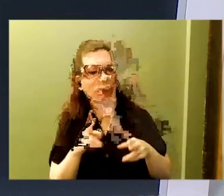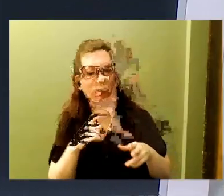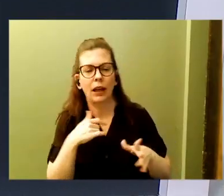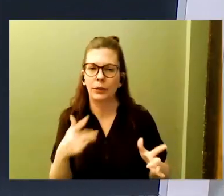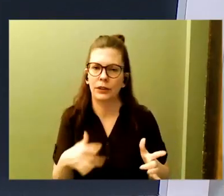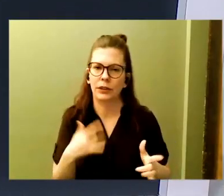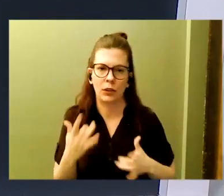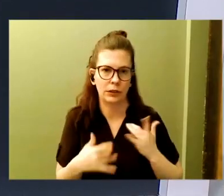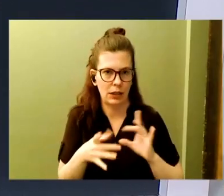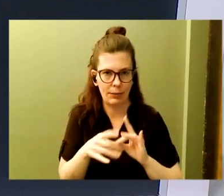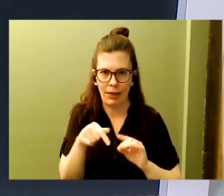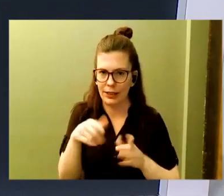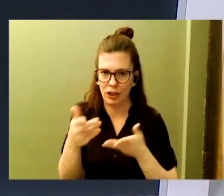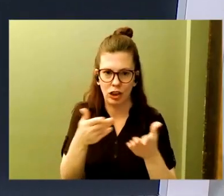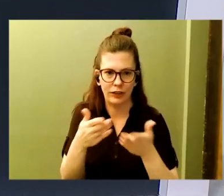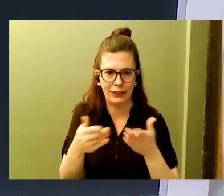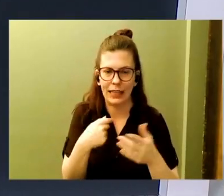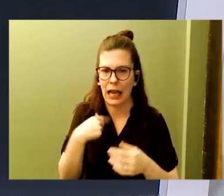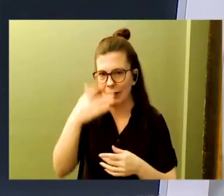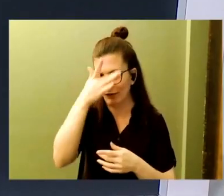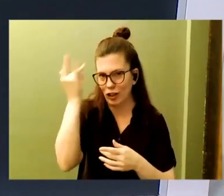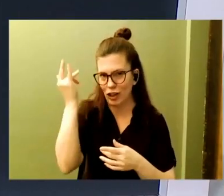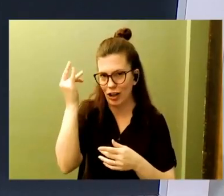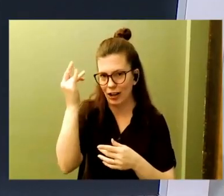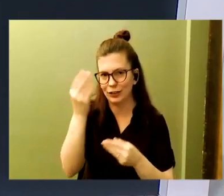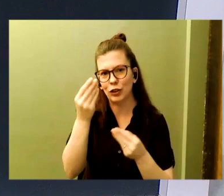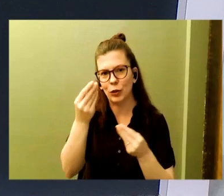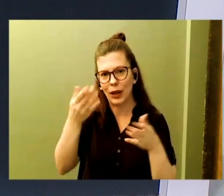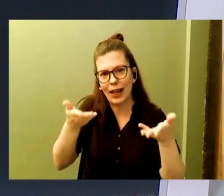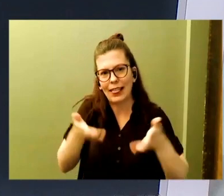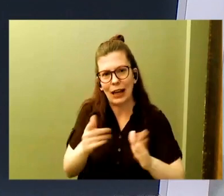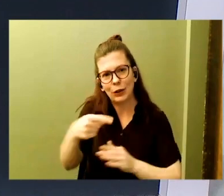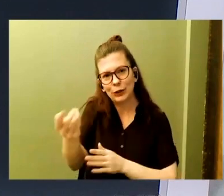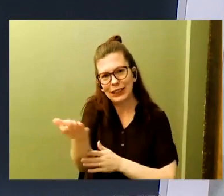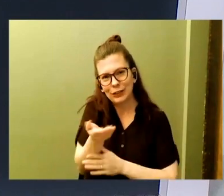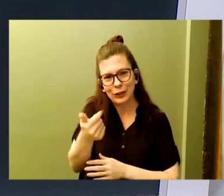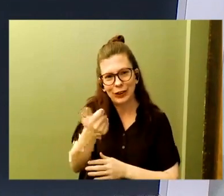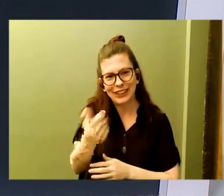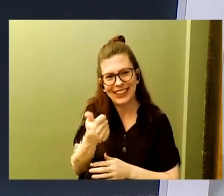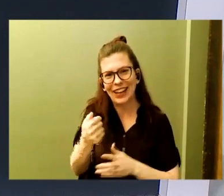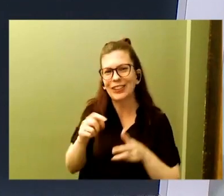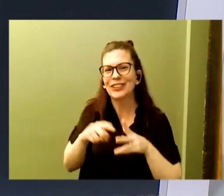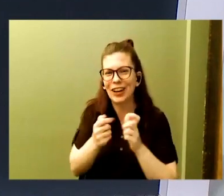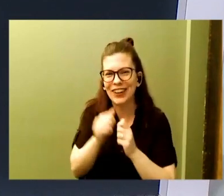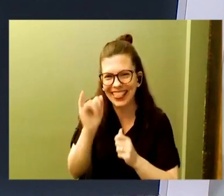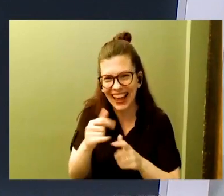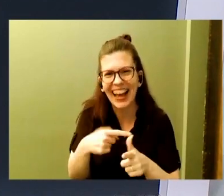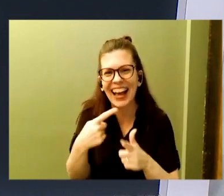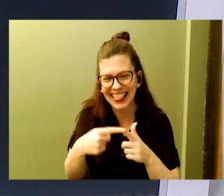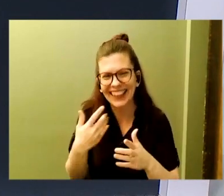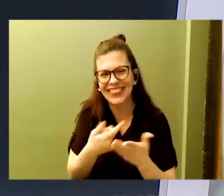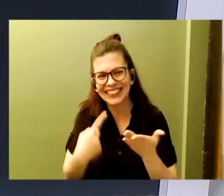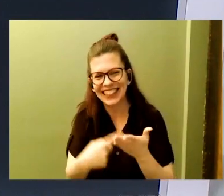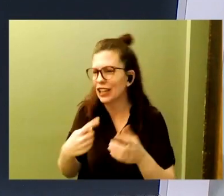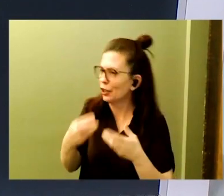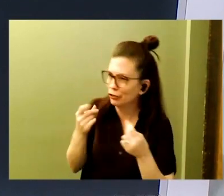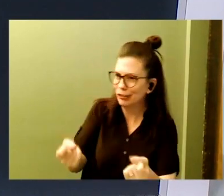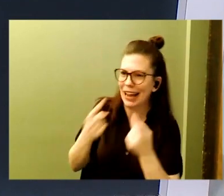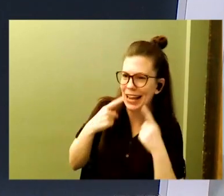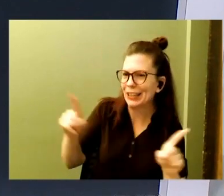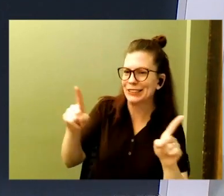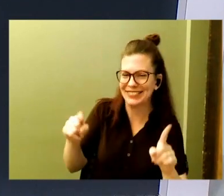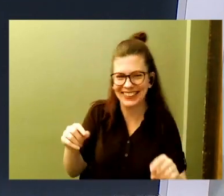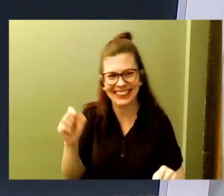service that I actually just forgot to let you guys introduce yourselves. So why don't we start off with that, and then we'll talk about how right into the announcements. Yeah, exactly. Awesome.